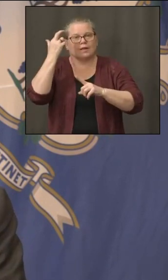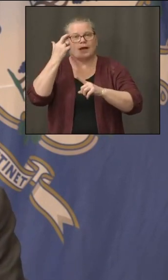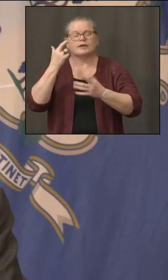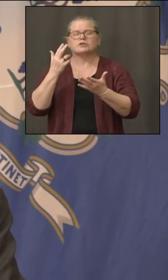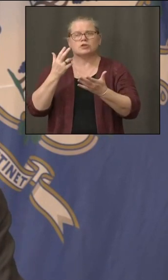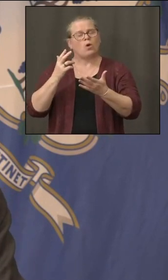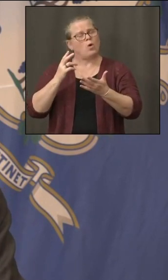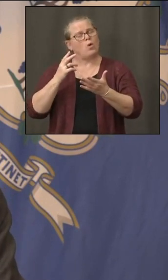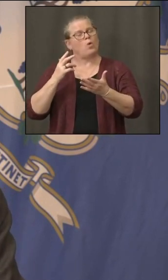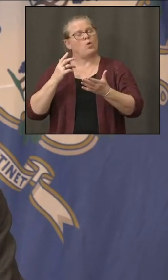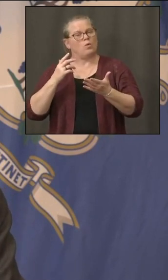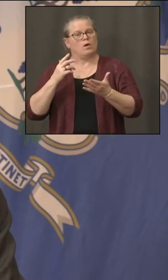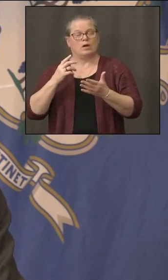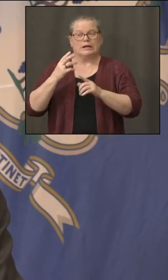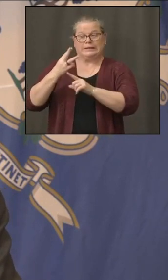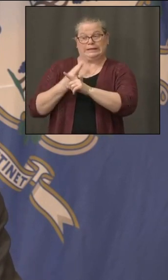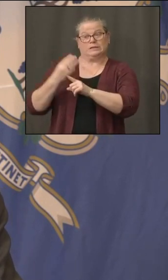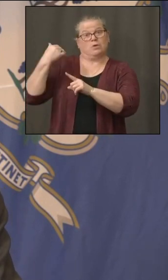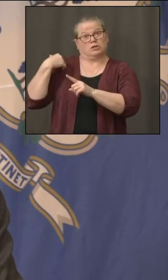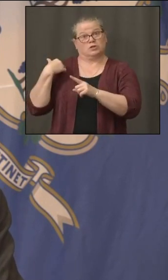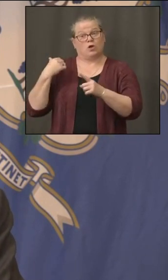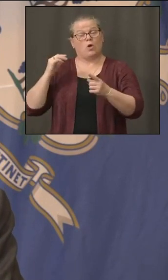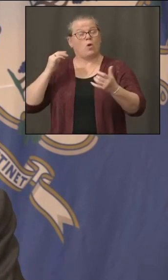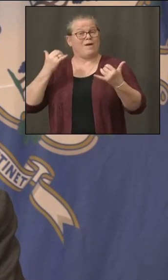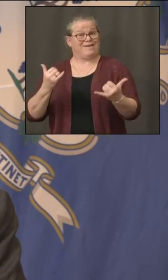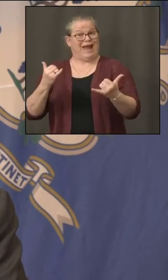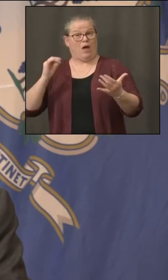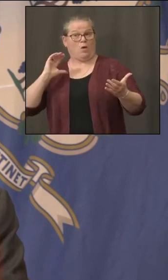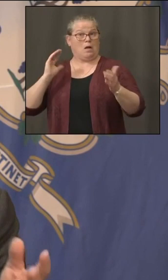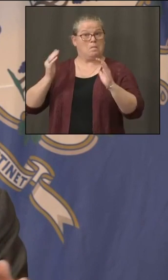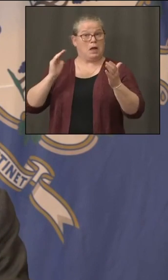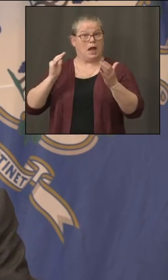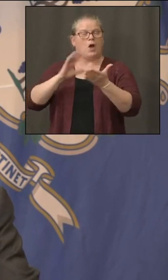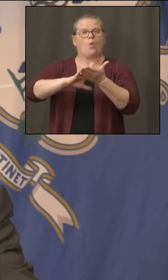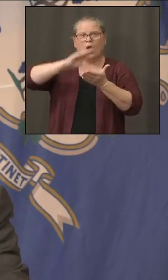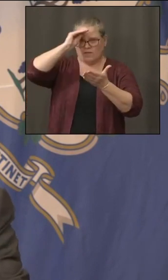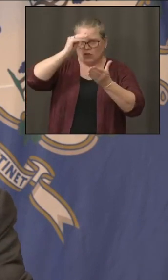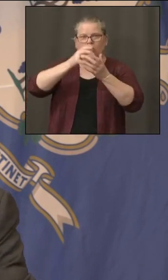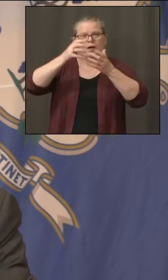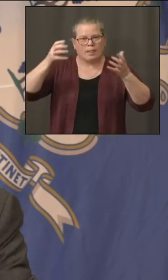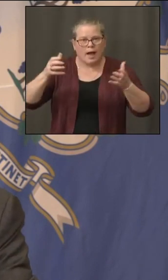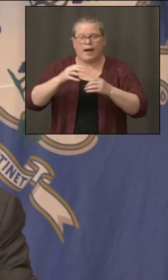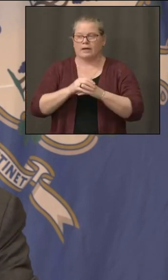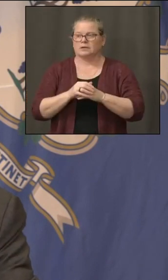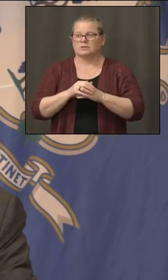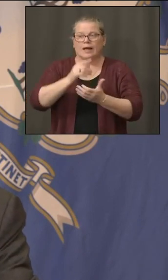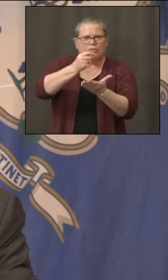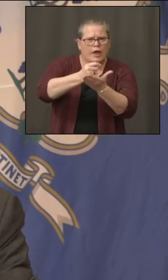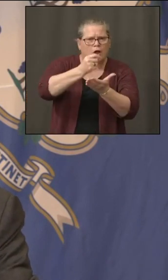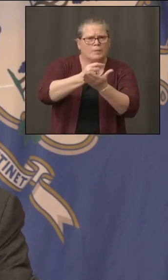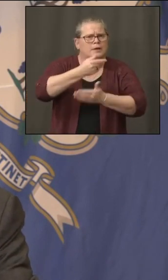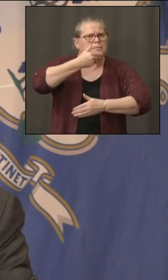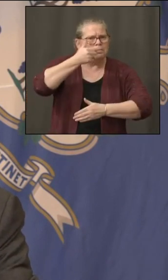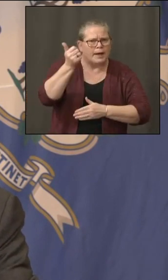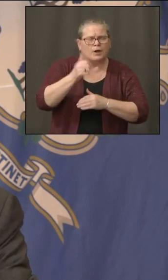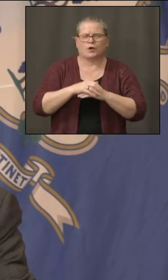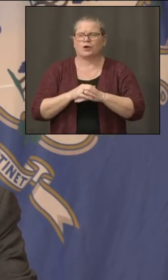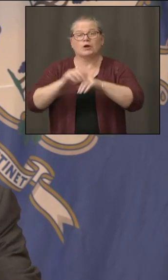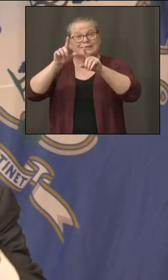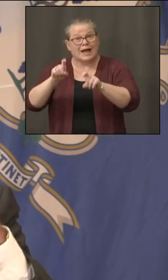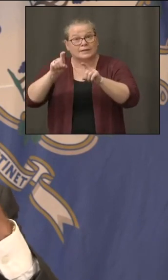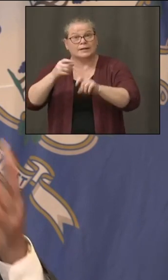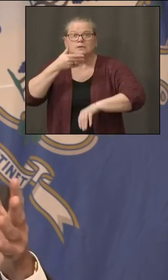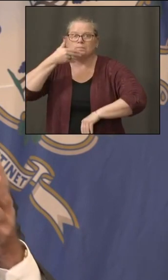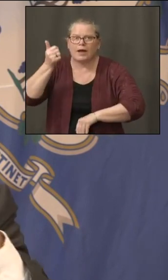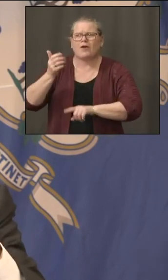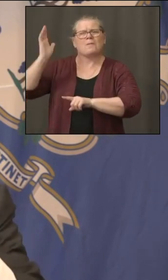6 months ago. I think the therapies are better. I know the testing is better. I know we're doing, 5 times more testing than we were